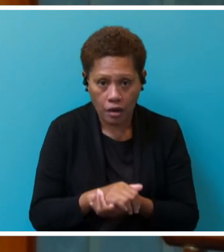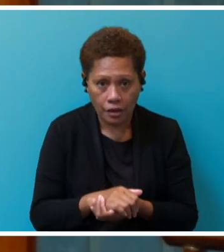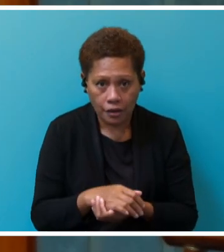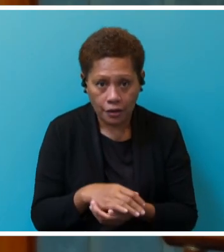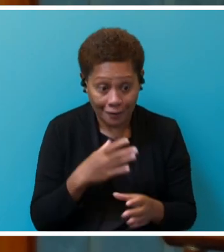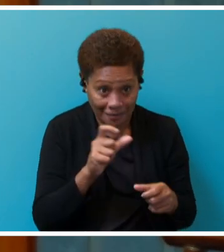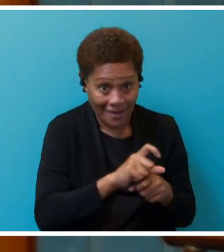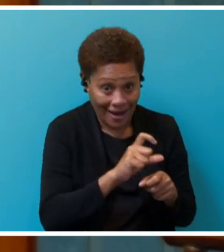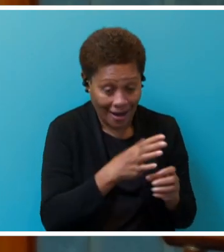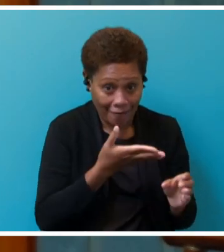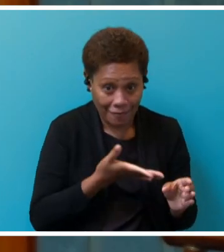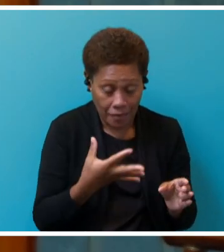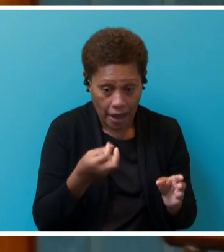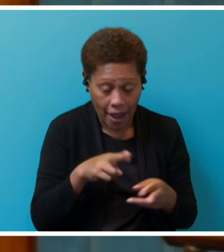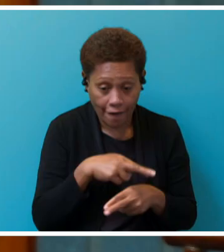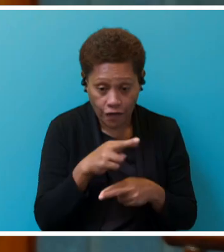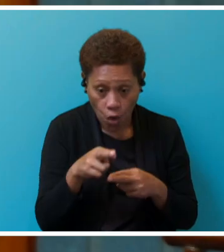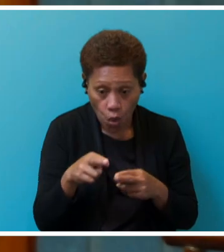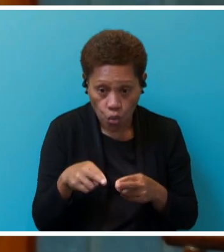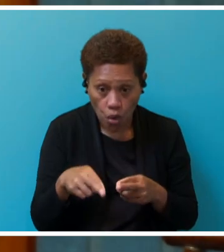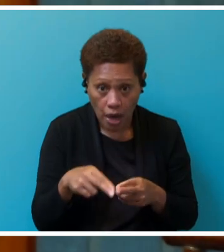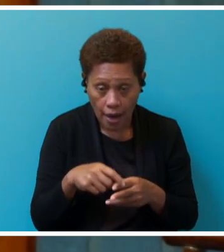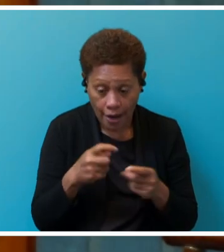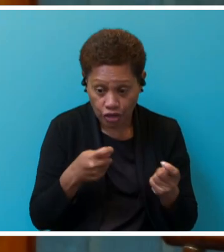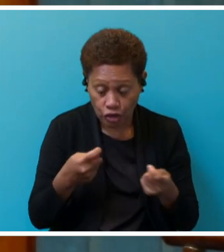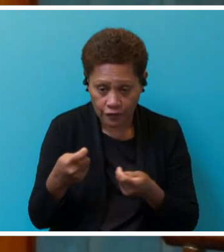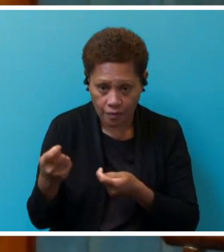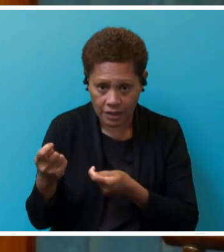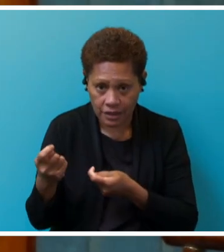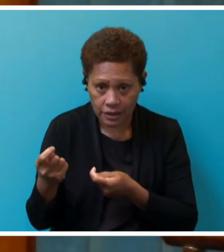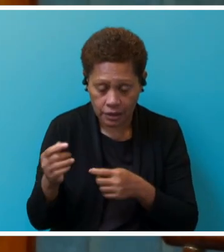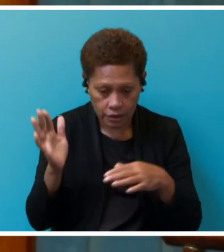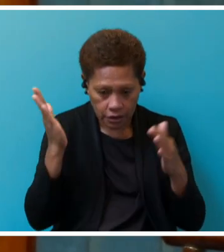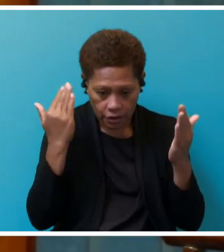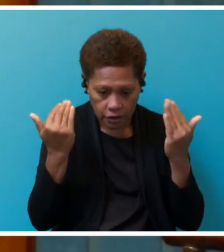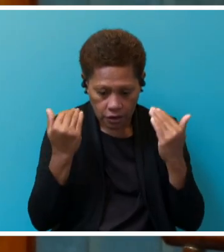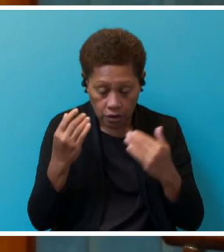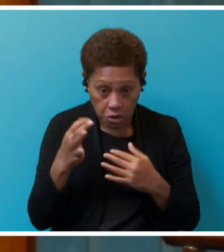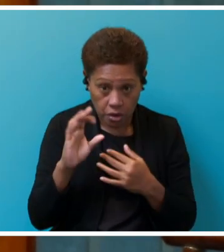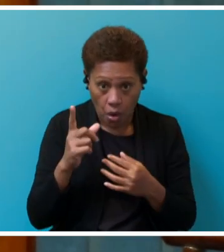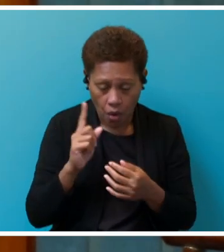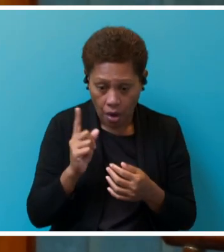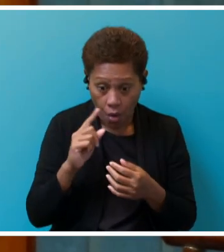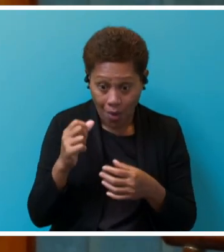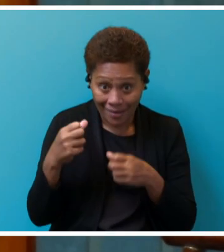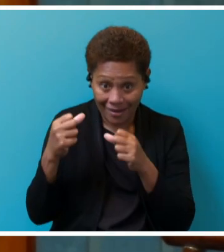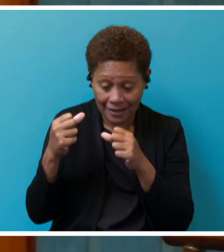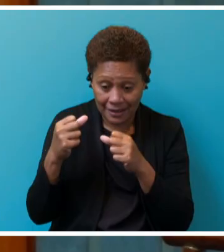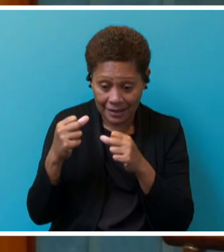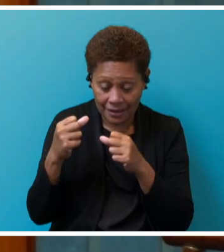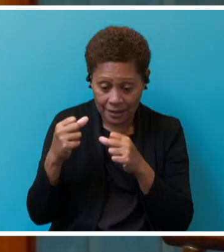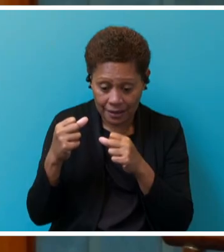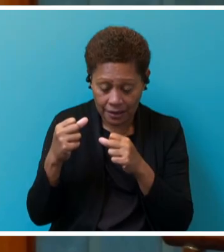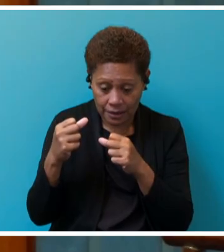for rural transformation. Madam Deputy Speaker, the impact of this partnership will be far-reaching. It will